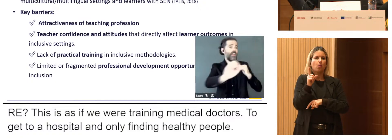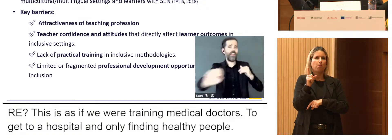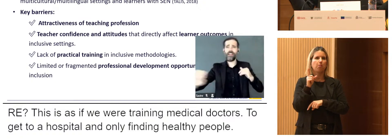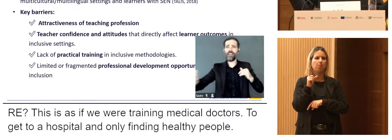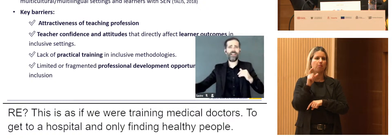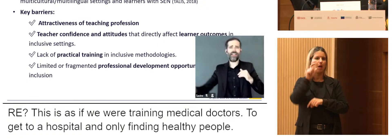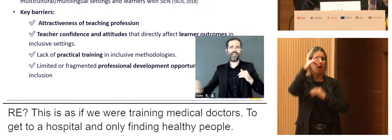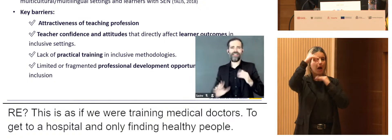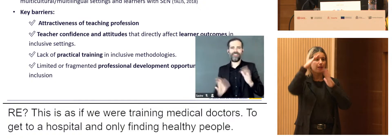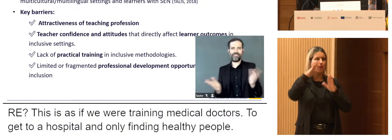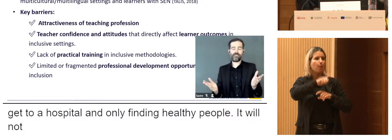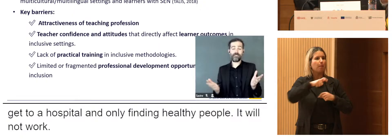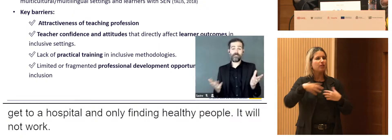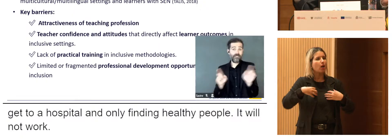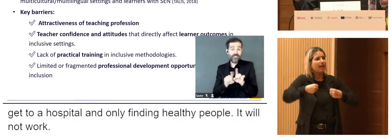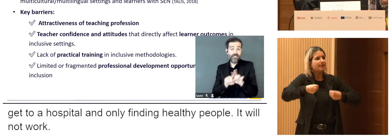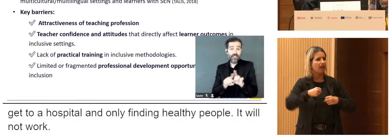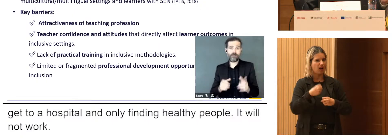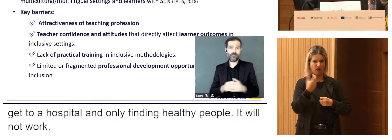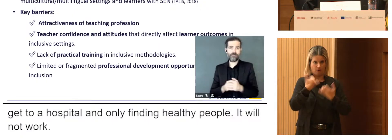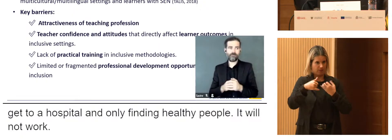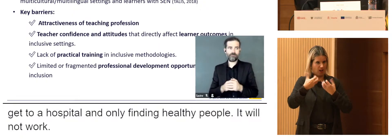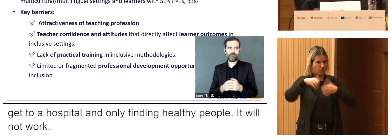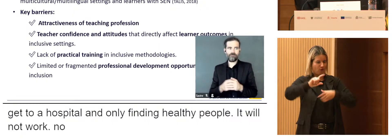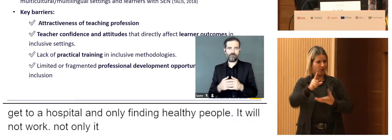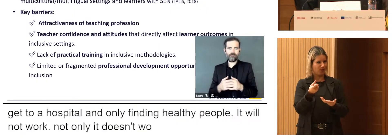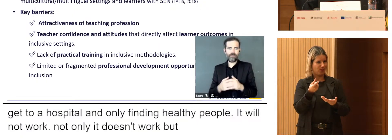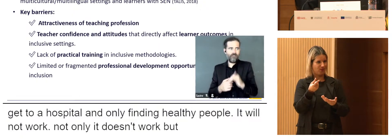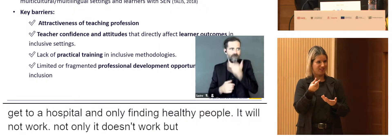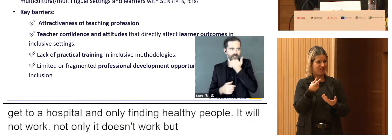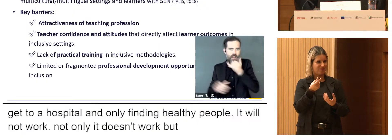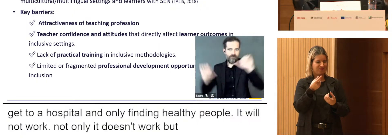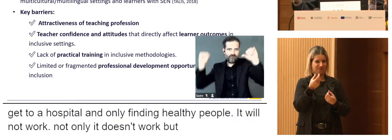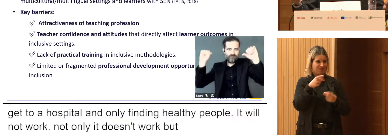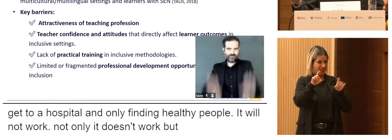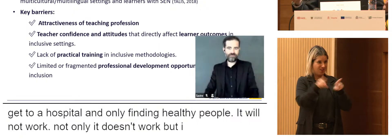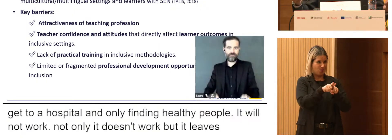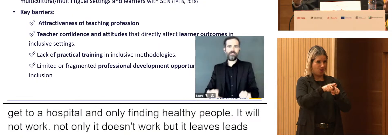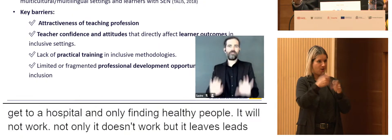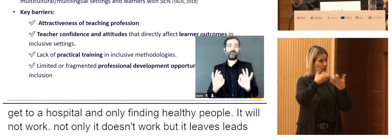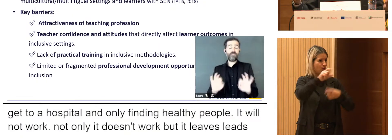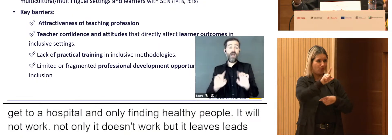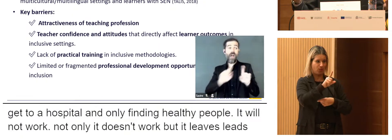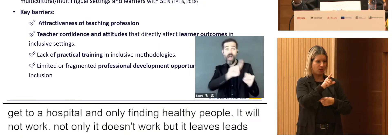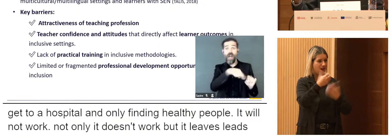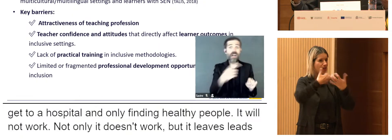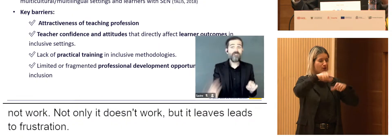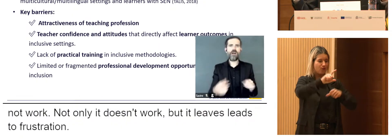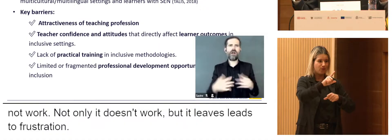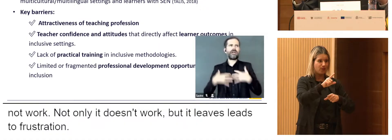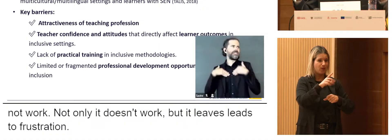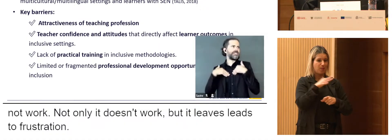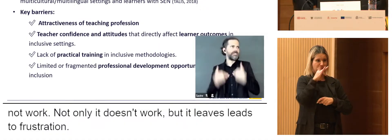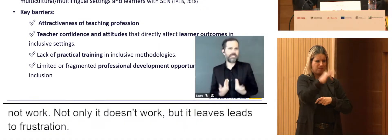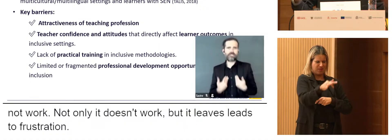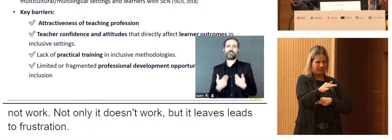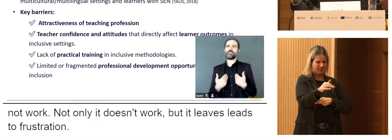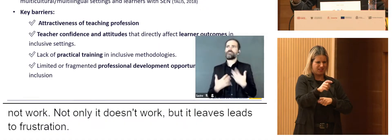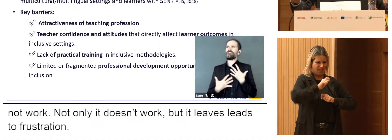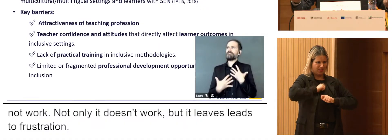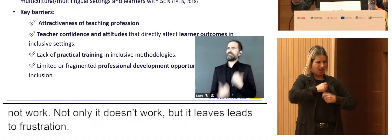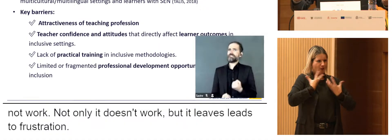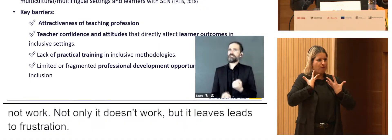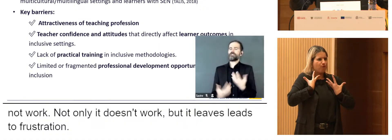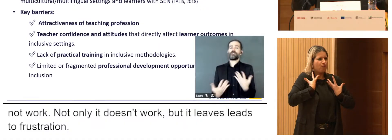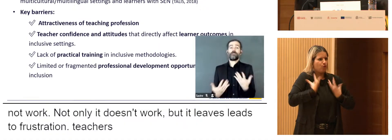work. Not only it doesn't work, but it leads to frustration. Teachers feel frustrated